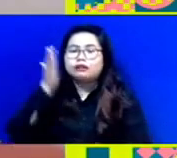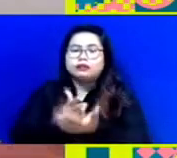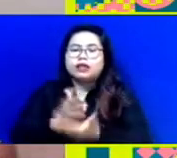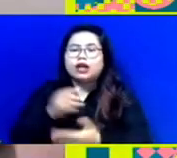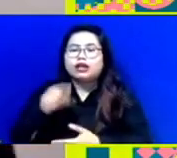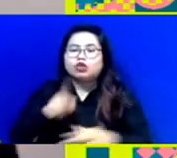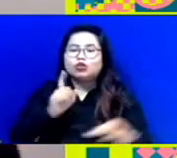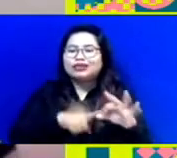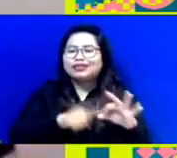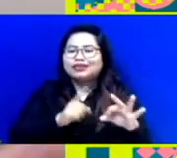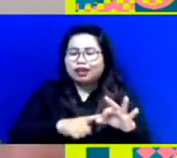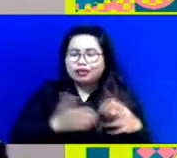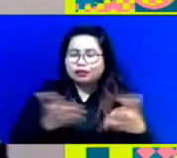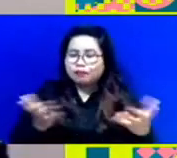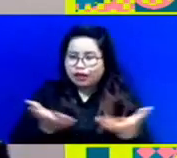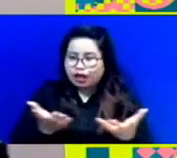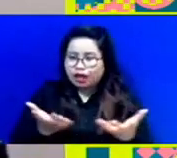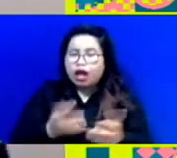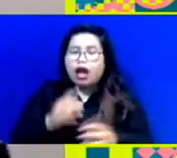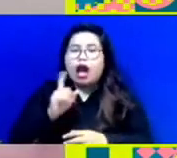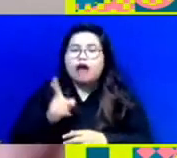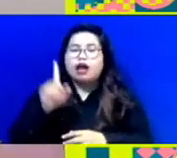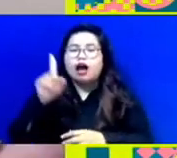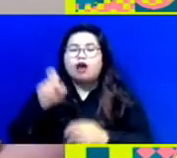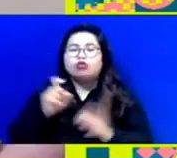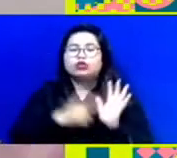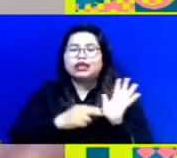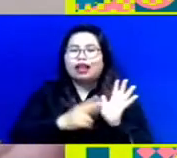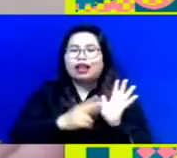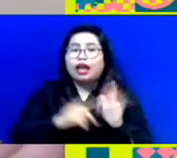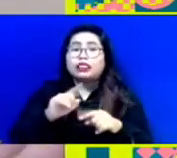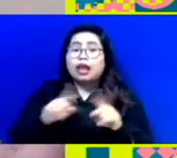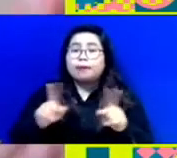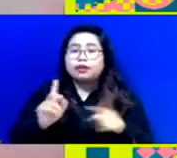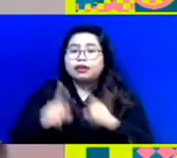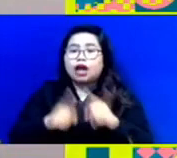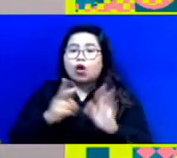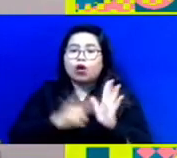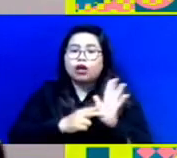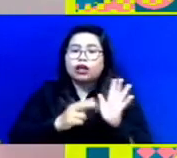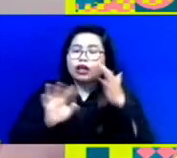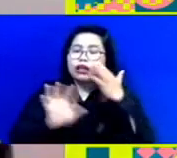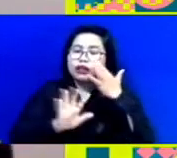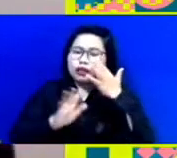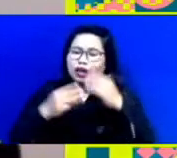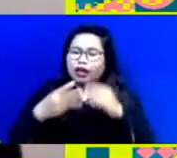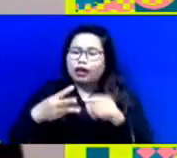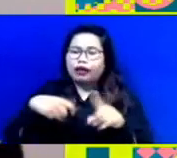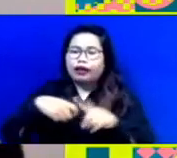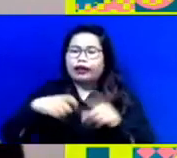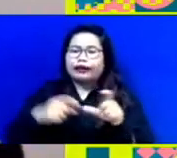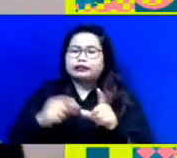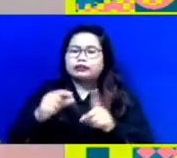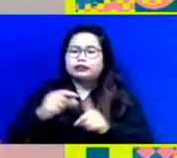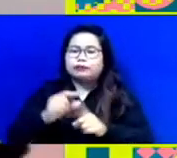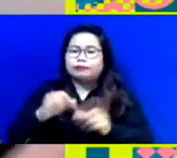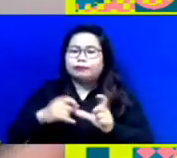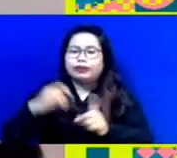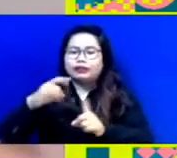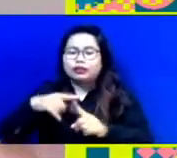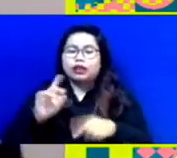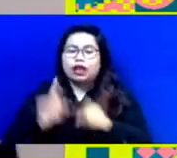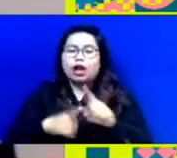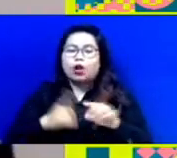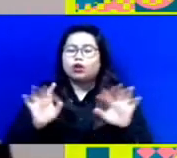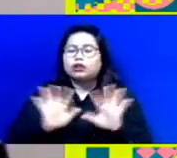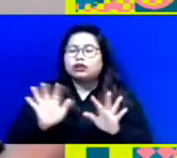when those values are not made explicit, when the discussion of values is made unconscious or set to the side, then the design of